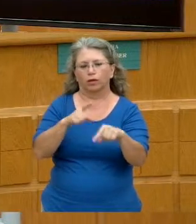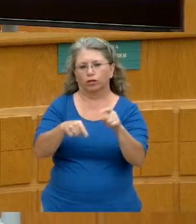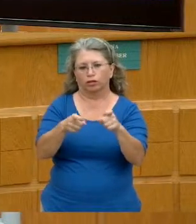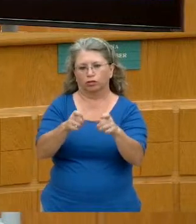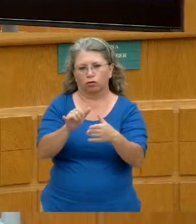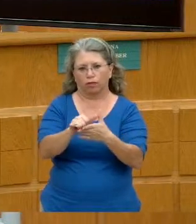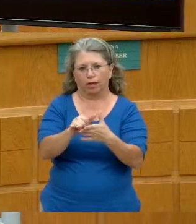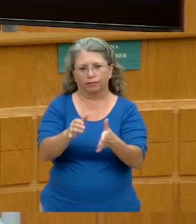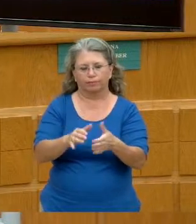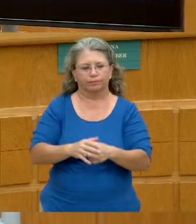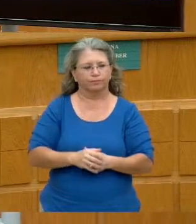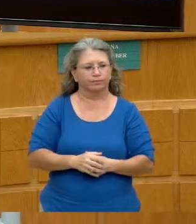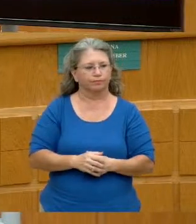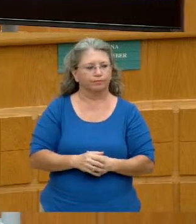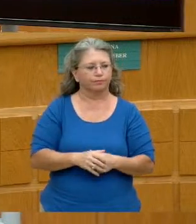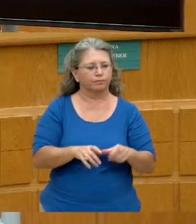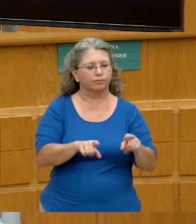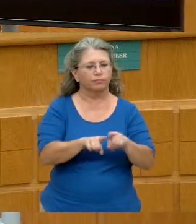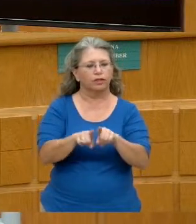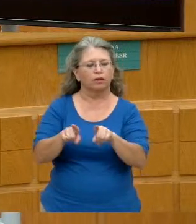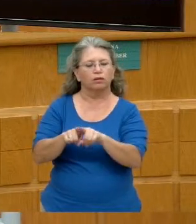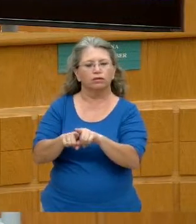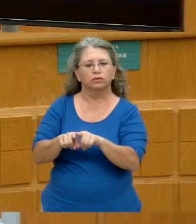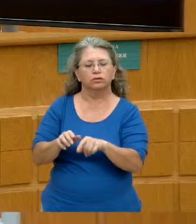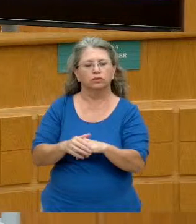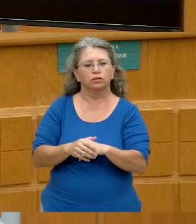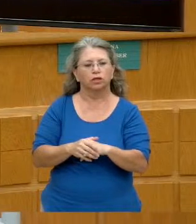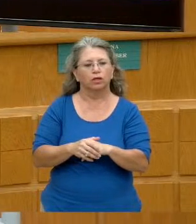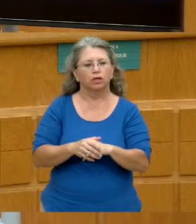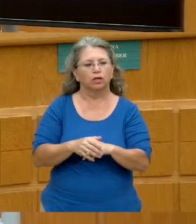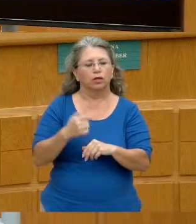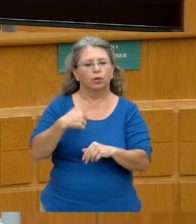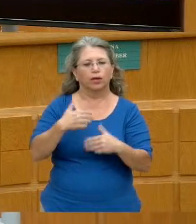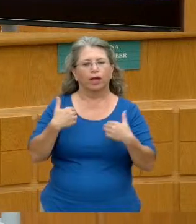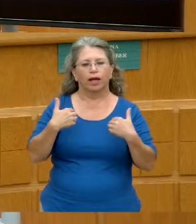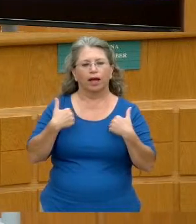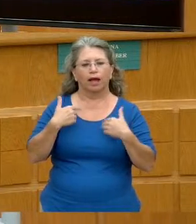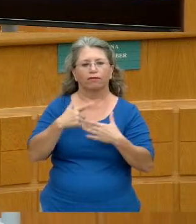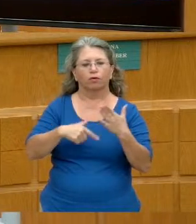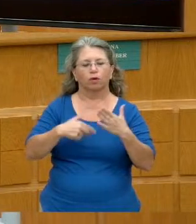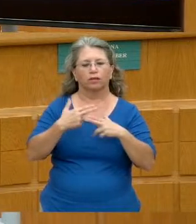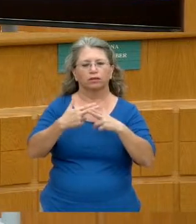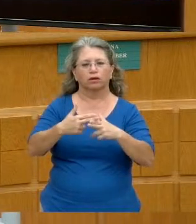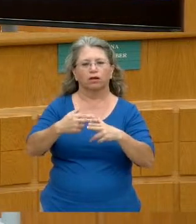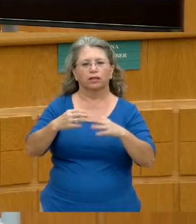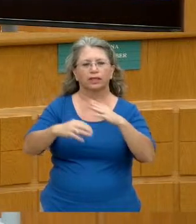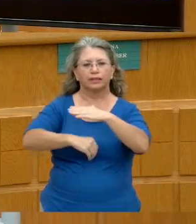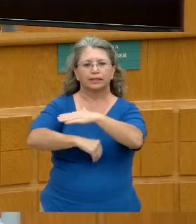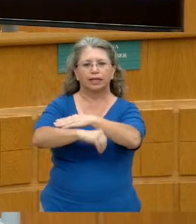not really an ocean beach, but we do have what we call Sunrise Beach. That's an RV park and a